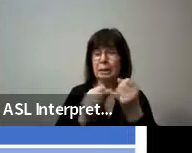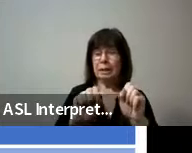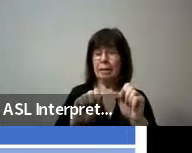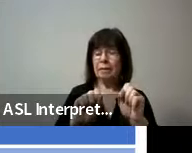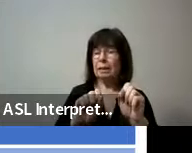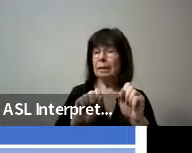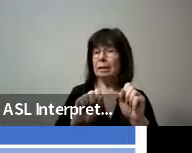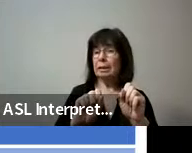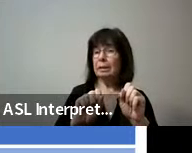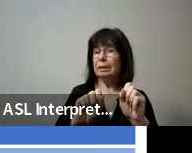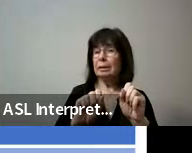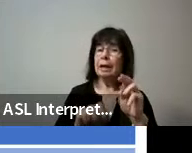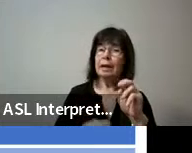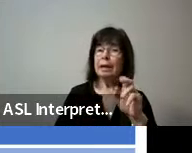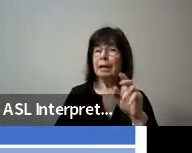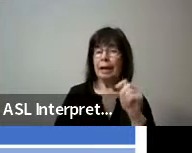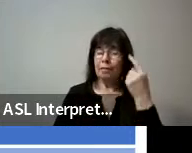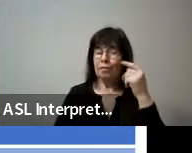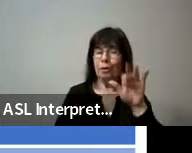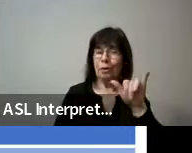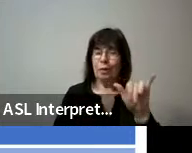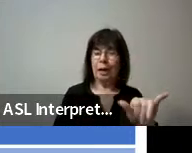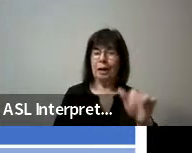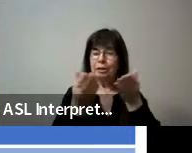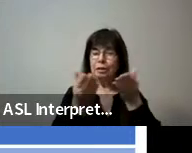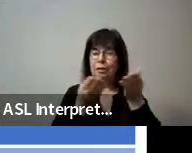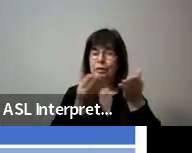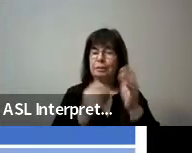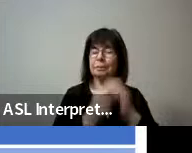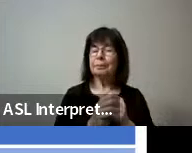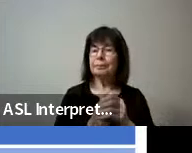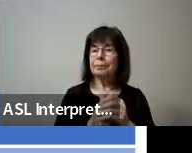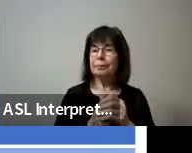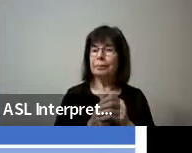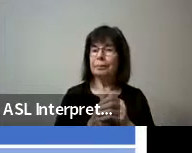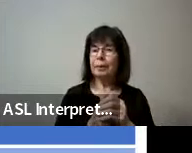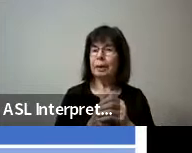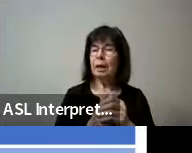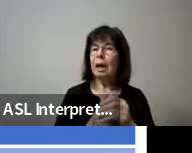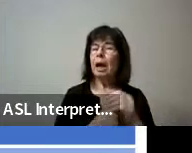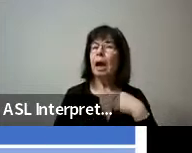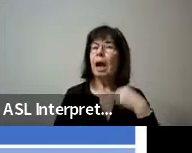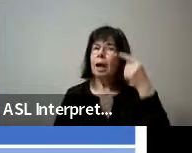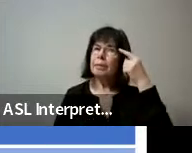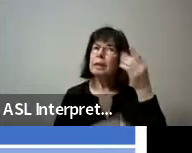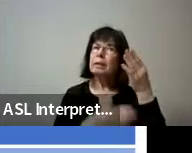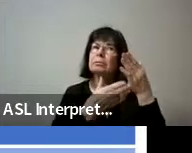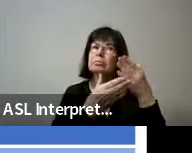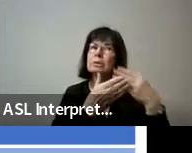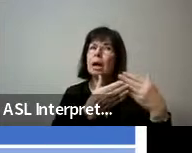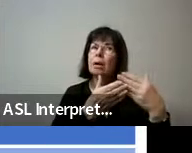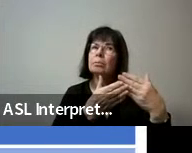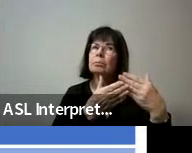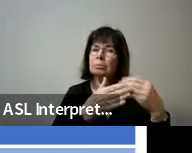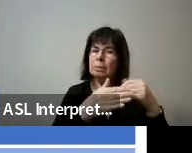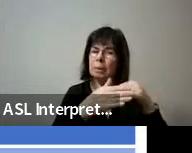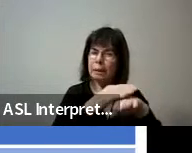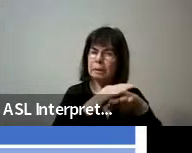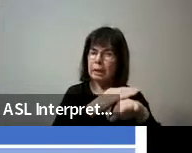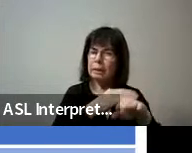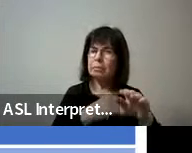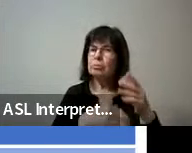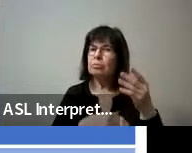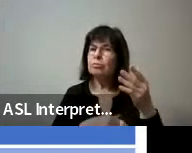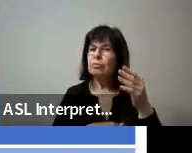those services. But we expect, I think, that there is going to be at least some access to those things